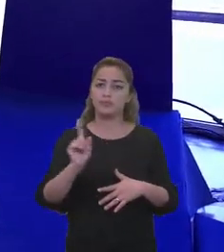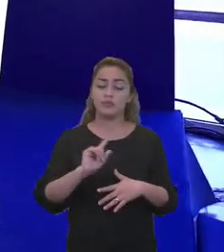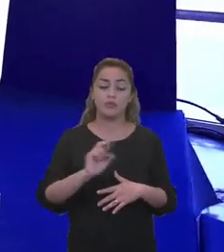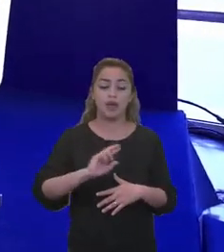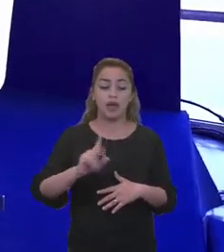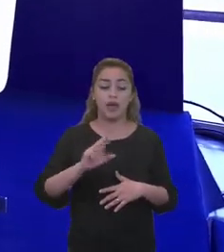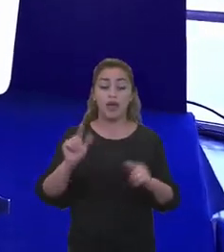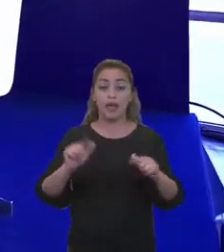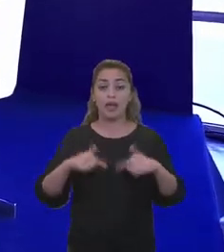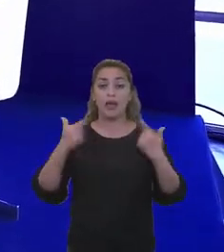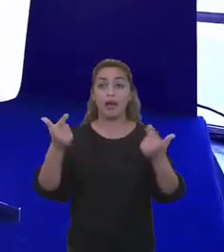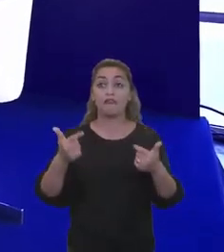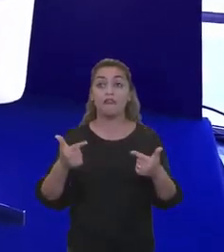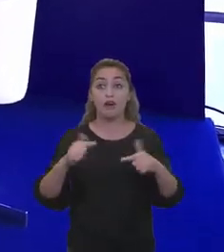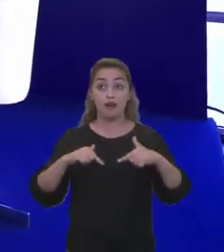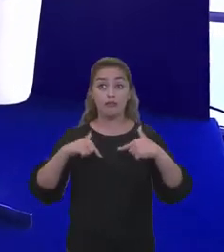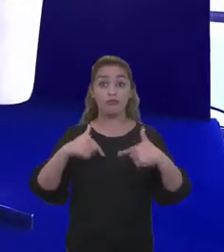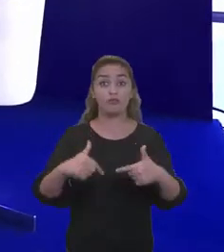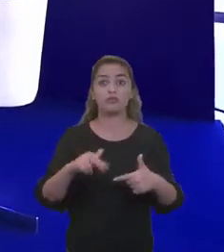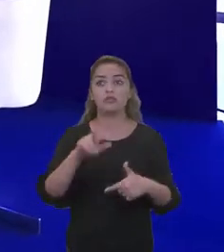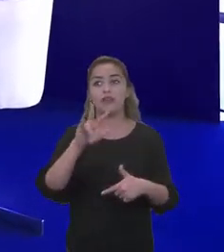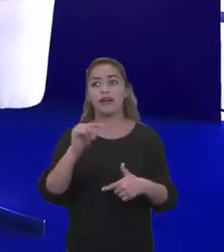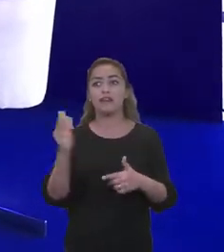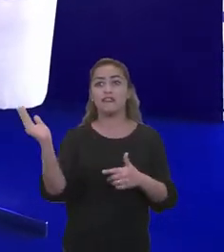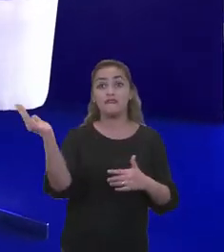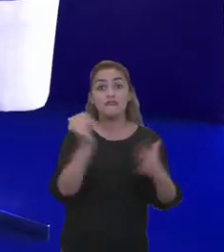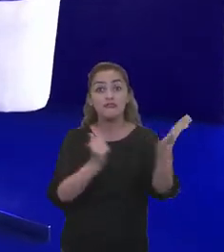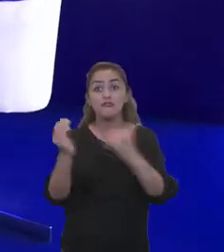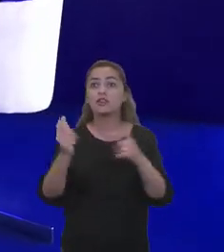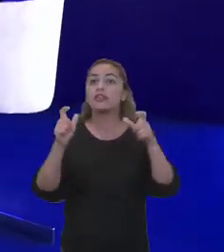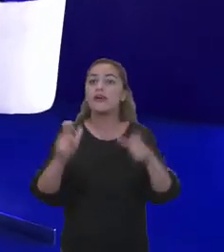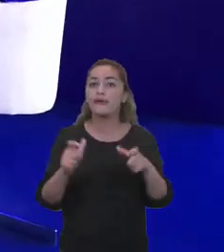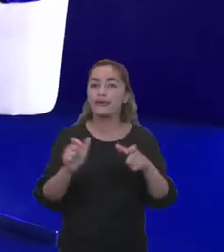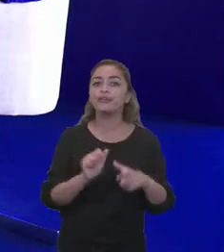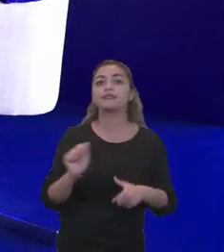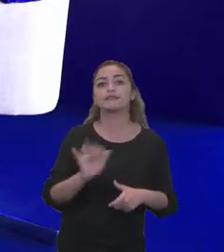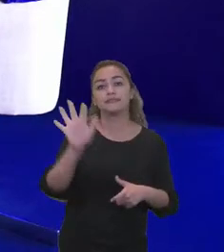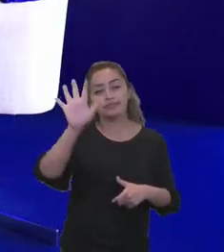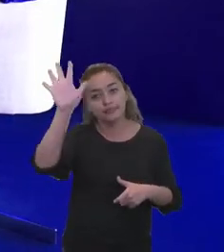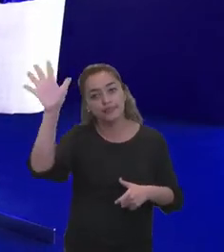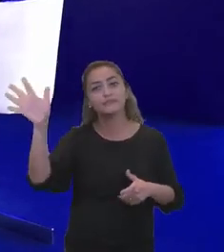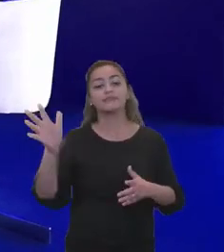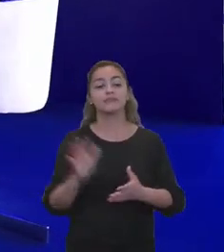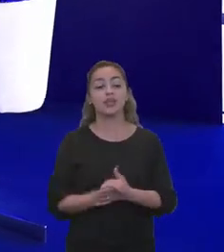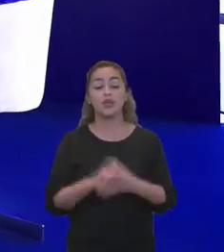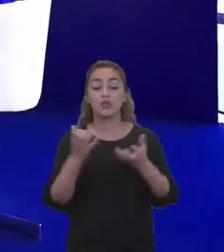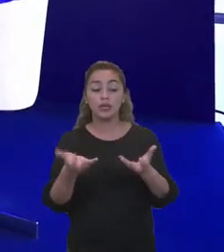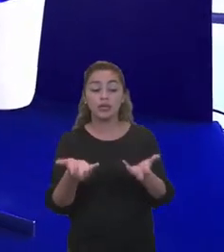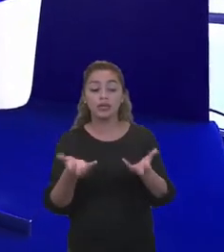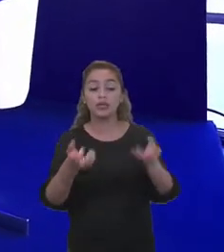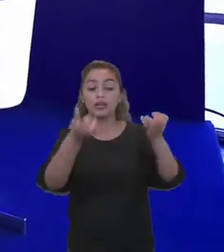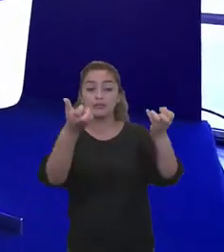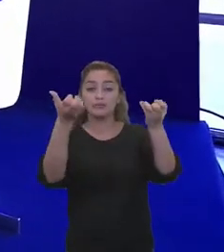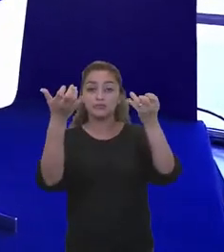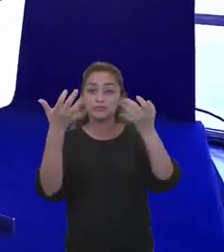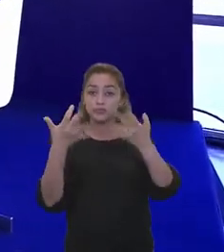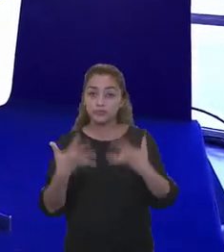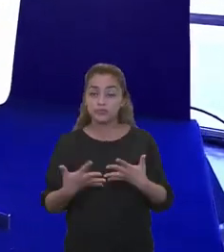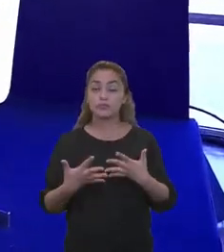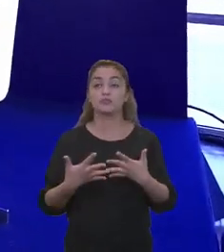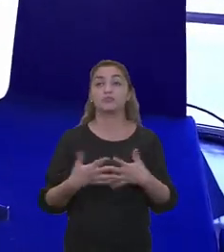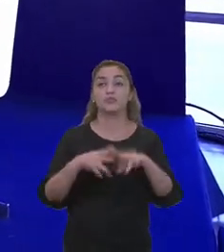people. It's the labor shortage will be from the communities, from the favelas, the slums. I want to hear you,